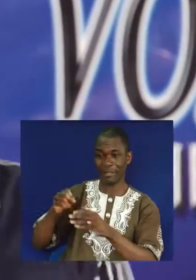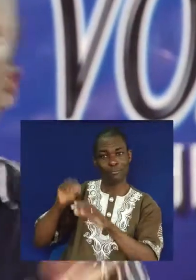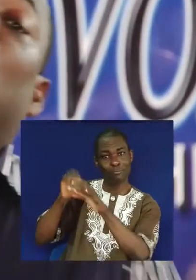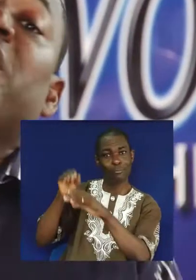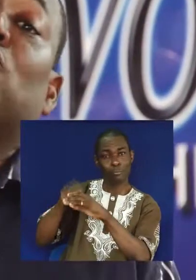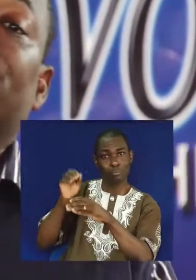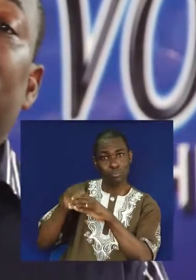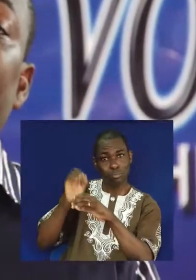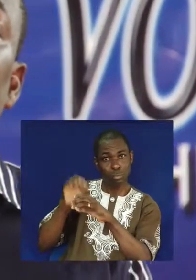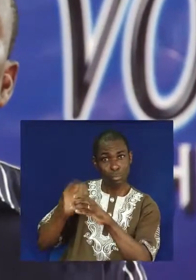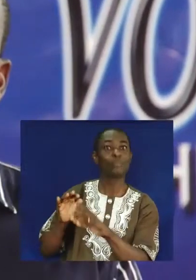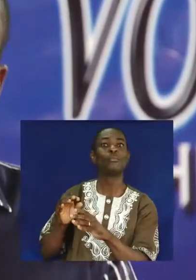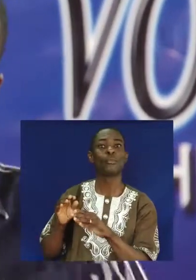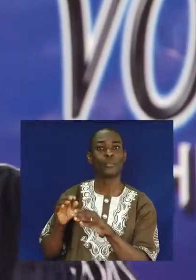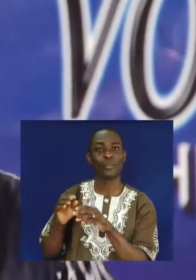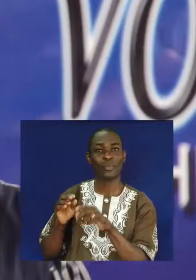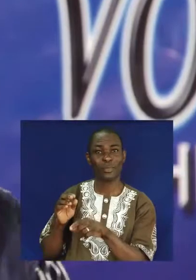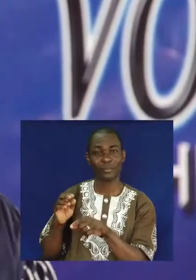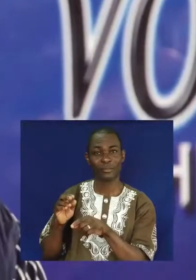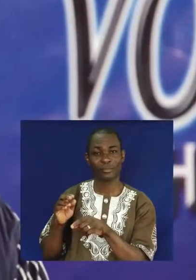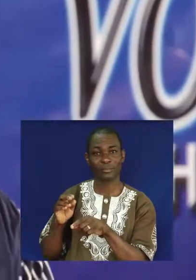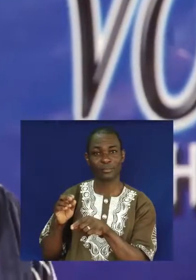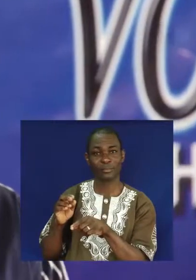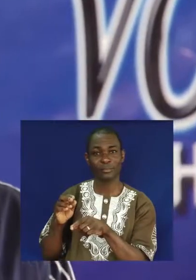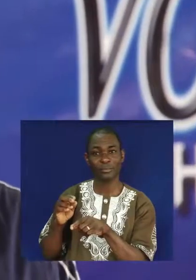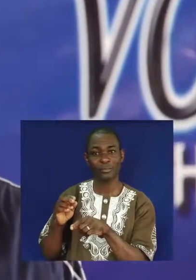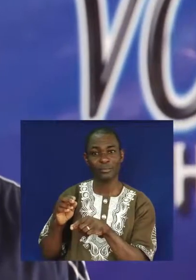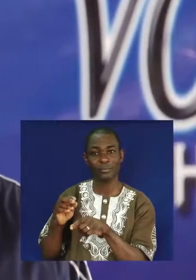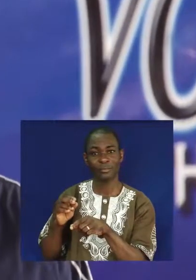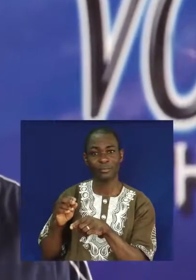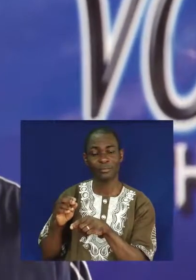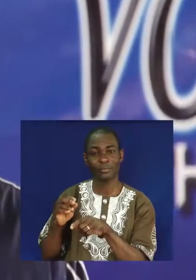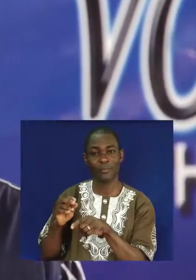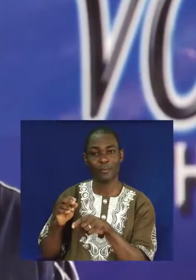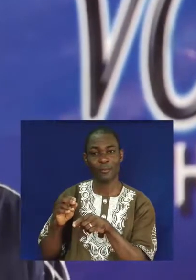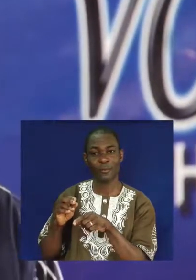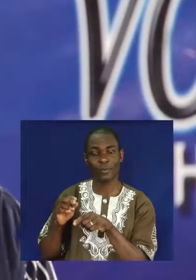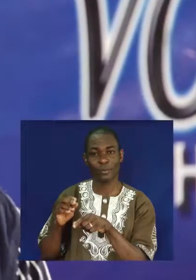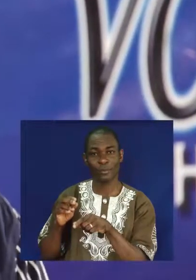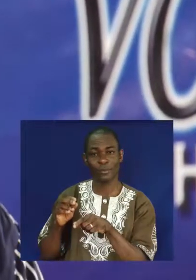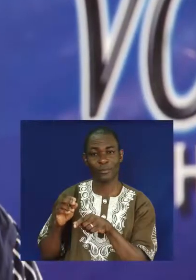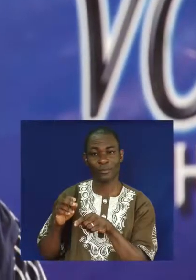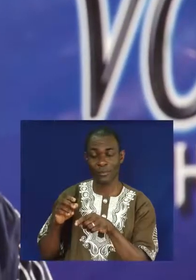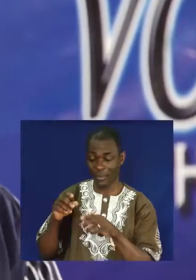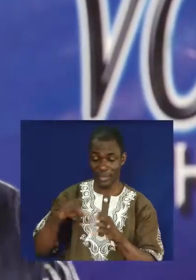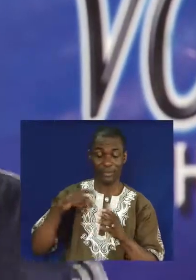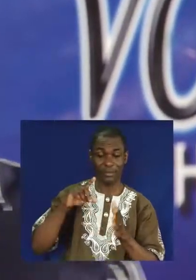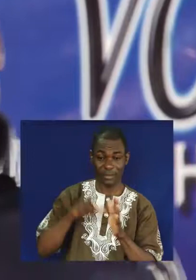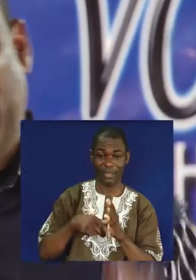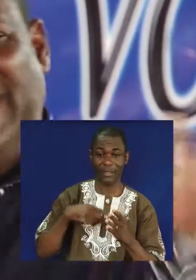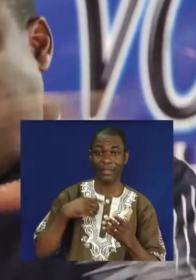Pa, no more for Yatu. But of a pa, I would tell me, I will have some pa near Tiho, our Africa, ha. And